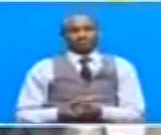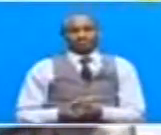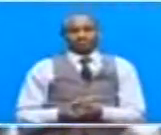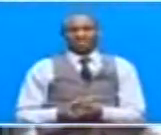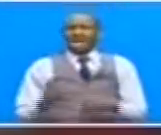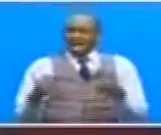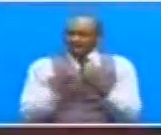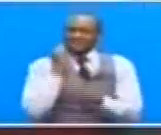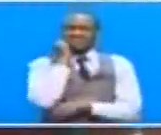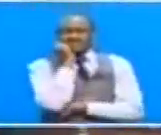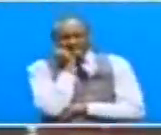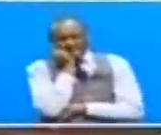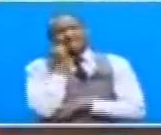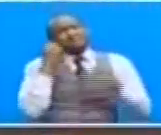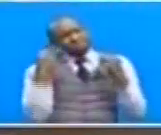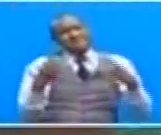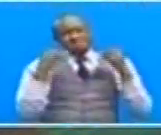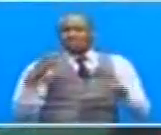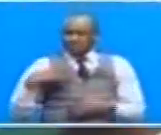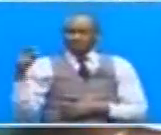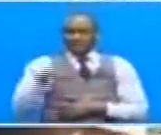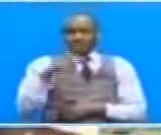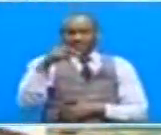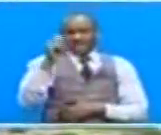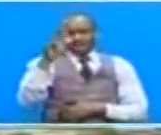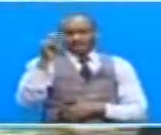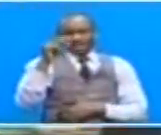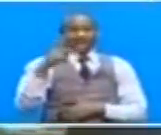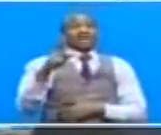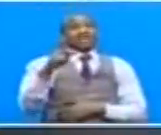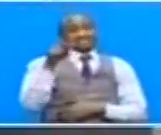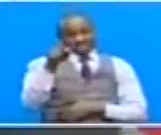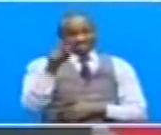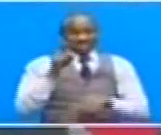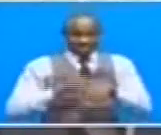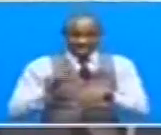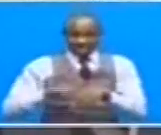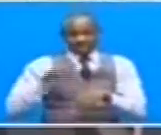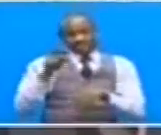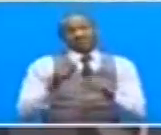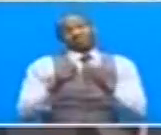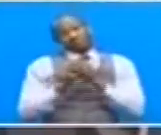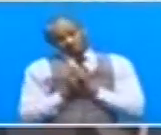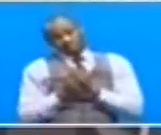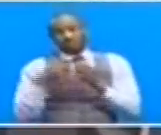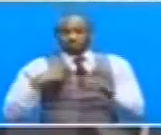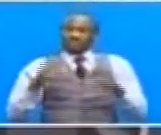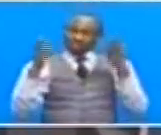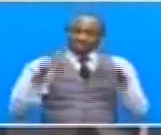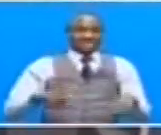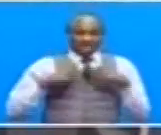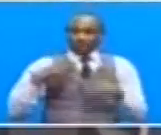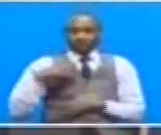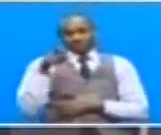It was a somber mood as hundreds gathered at the Kabarak Graduation Square during a requiem mass to celebrate the life of